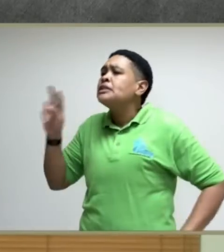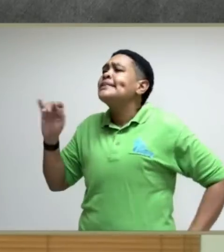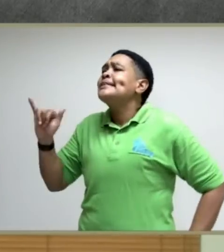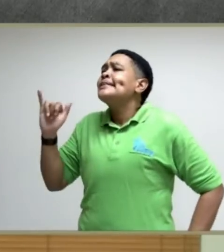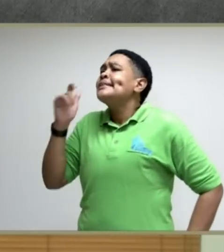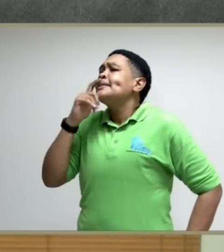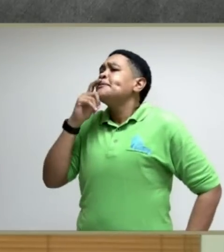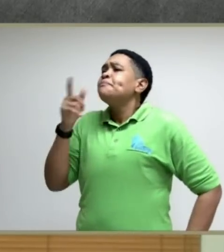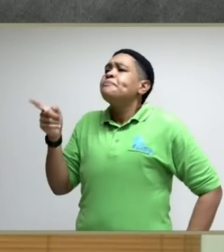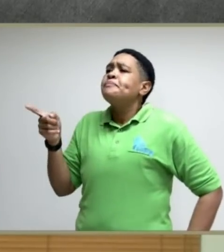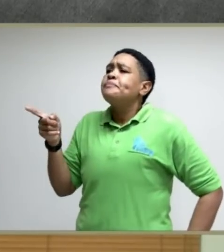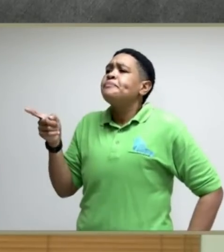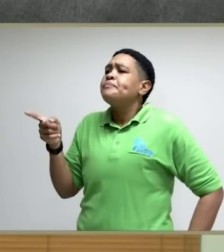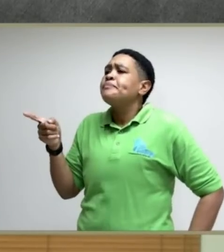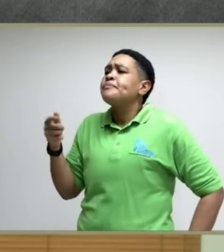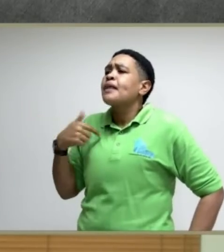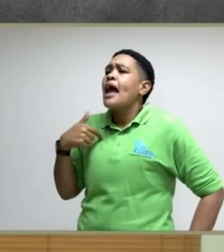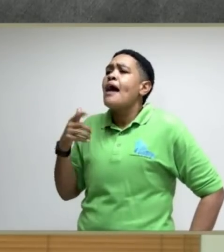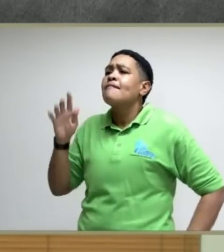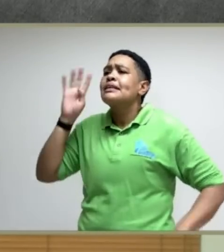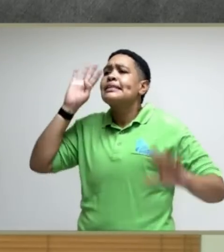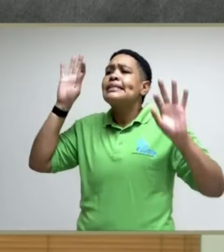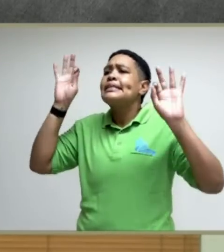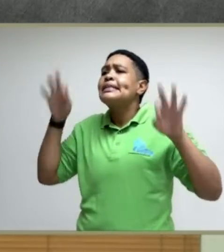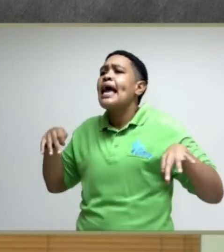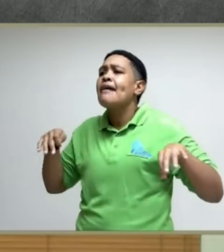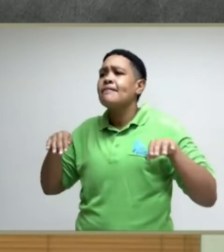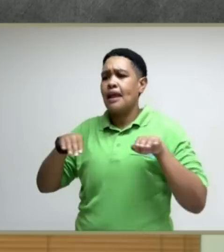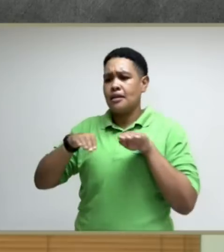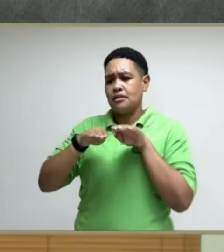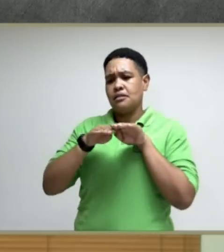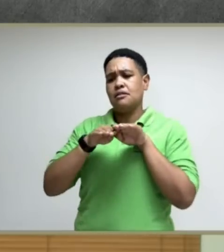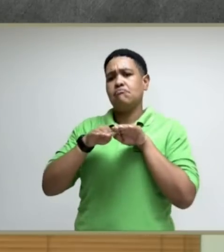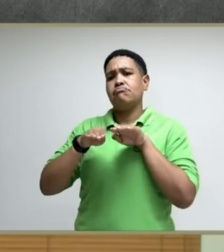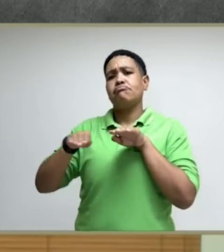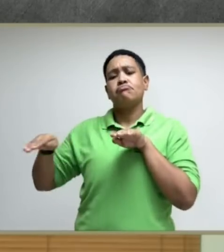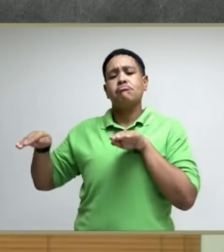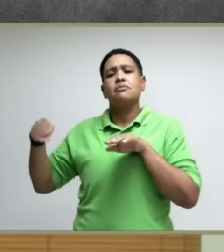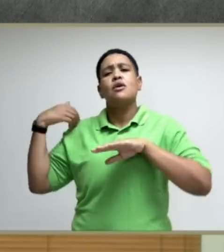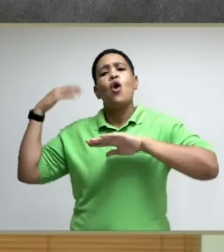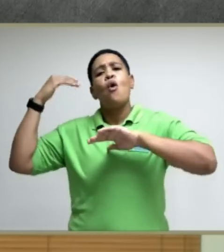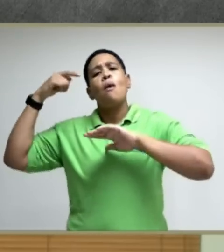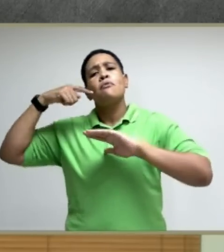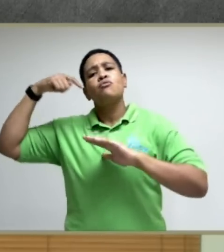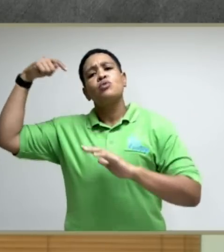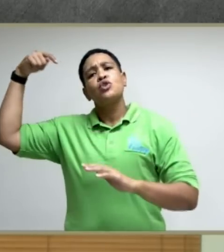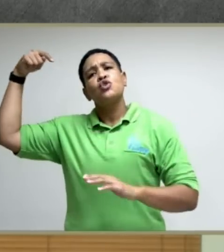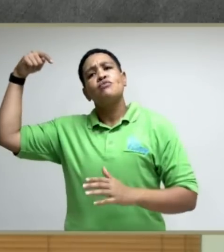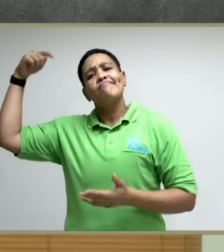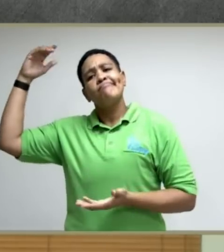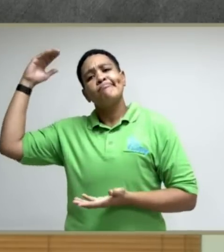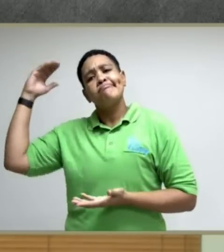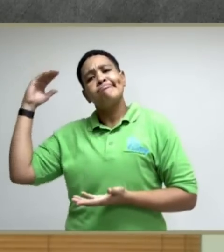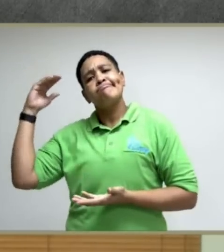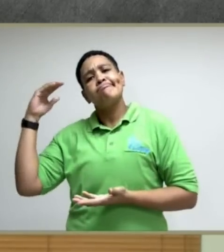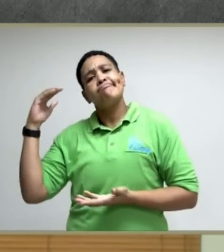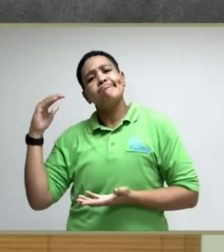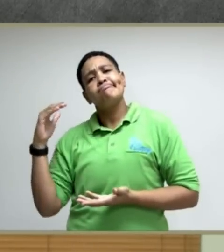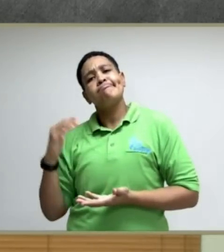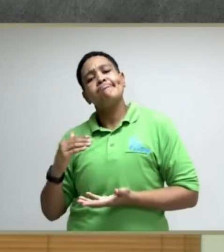see that there's a definite leveling off and hopefully a downward trend.